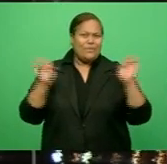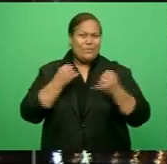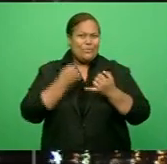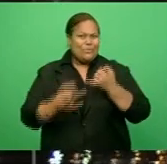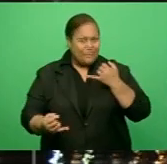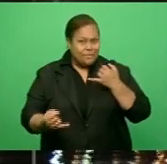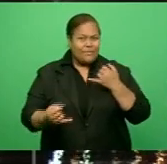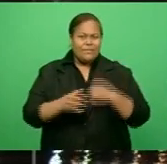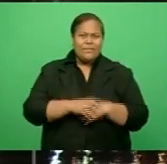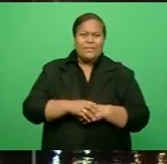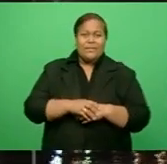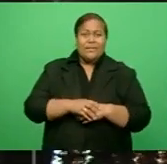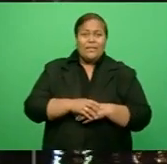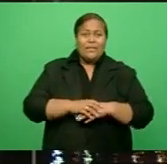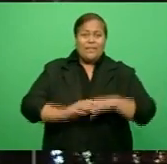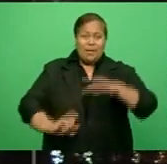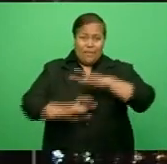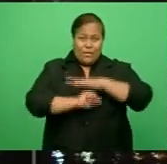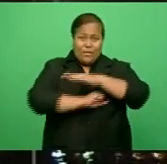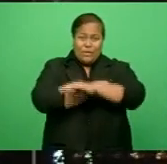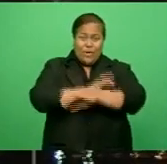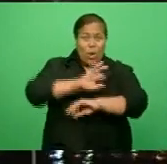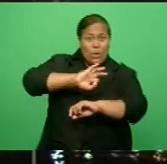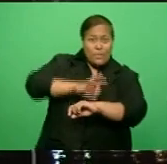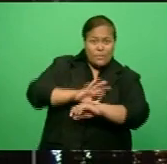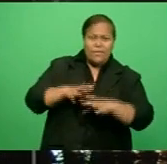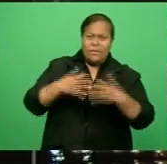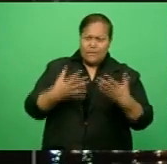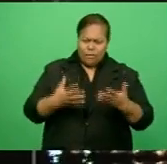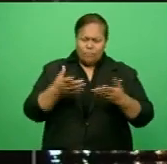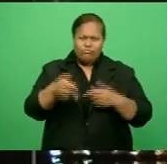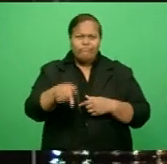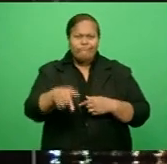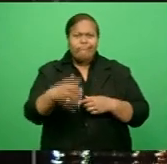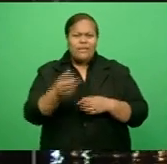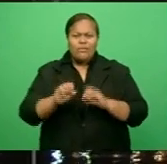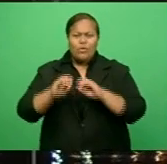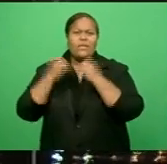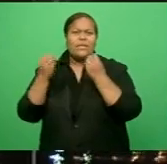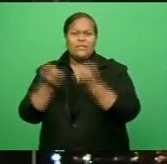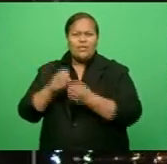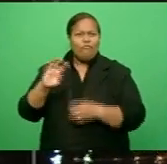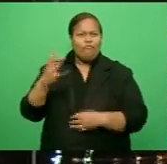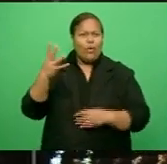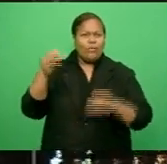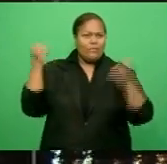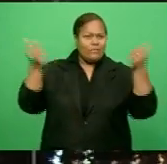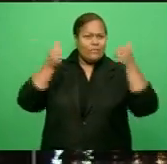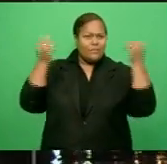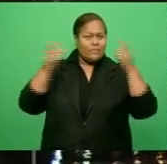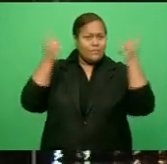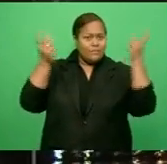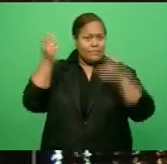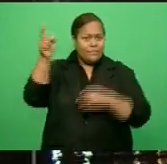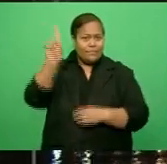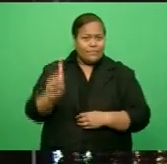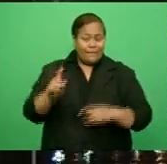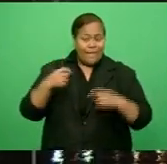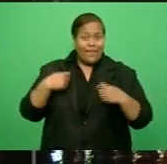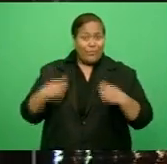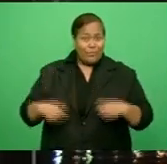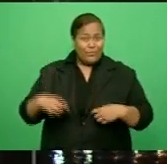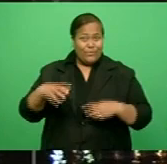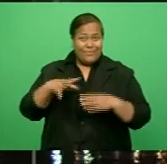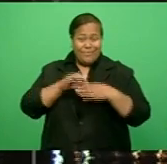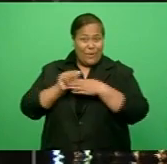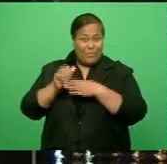Prema Foundation's Director Sumit Tapu during the Foundation's 4th anniversary celebration in Suva today. Tapu adds work on the Children's